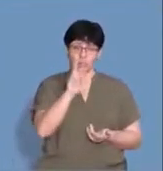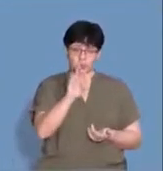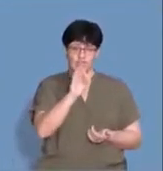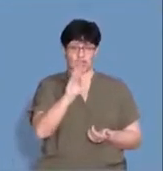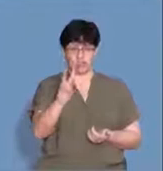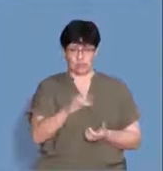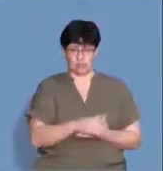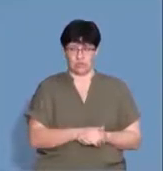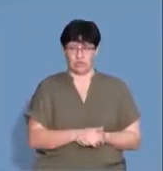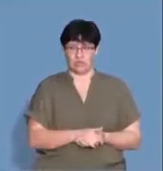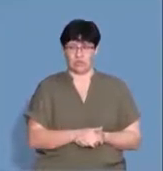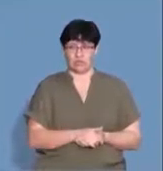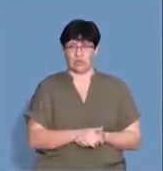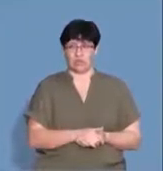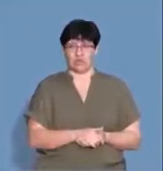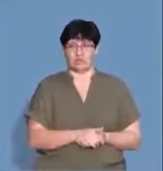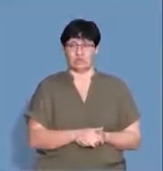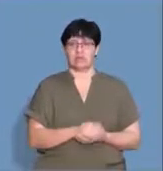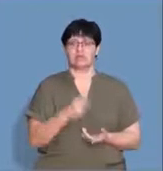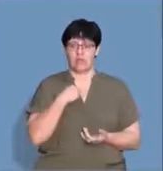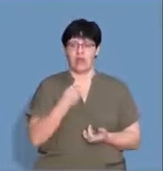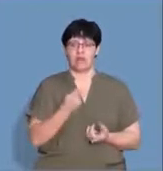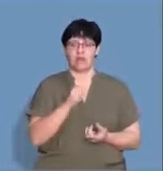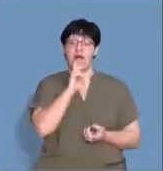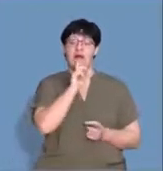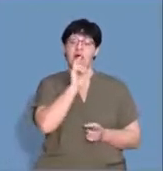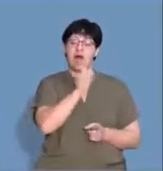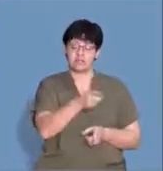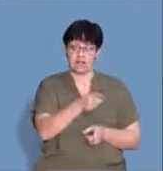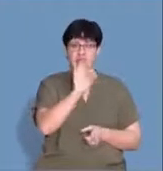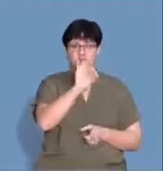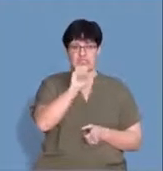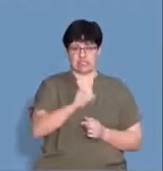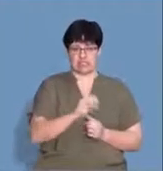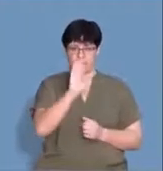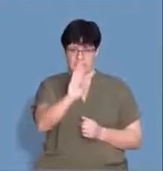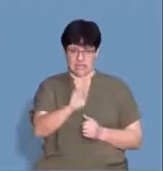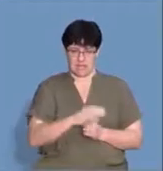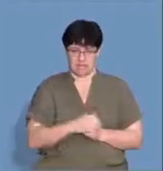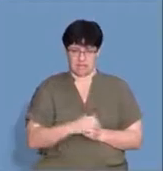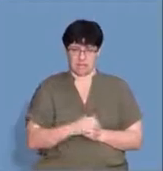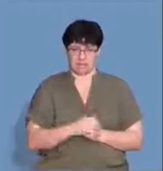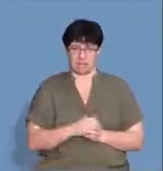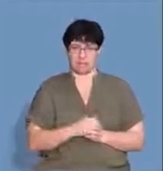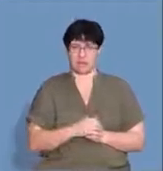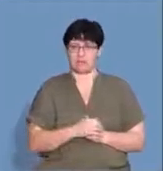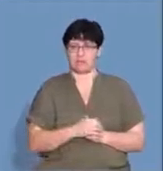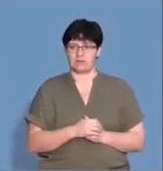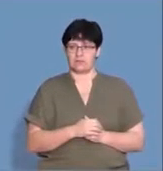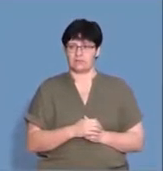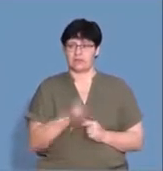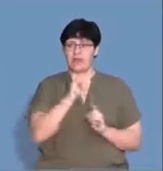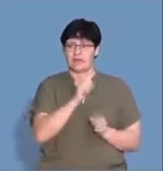2 32s. Know that I've got 3 30s, so my answer is actually B. So let's go through to